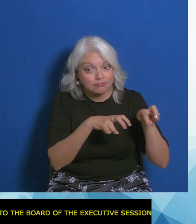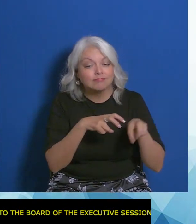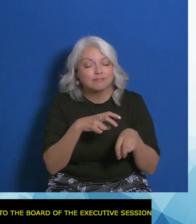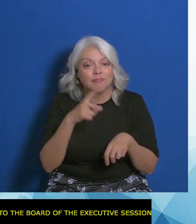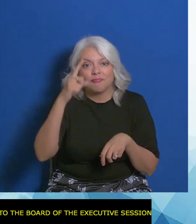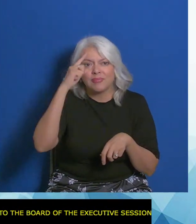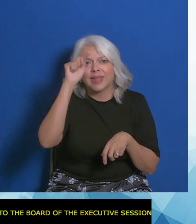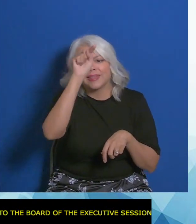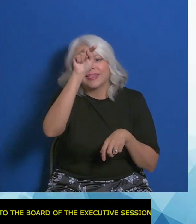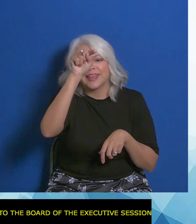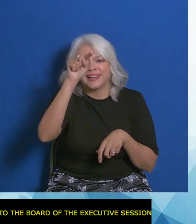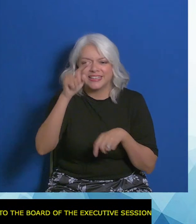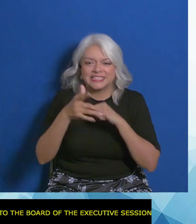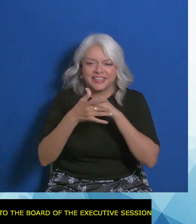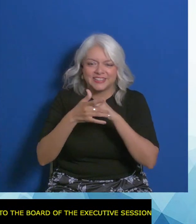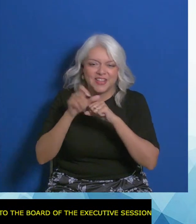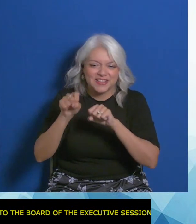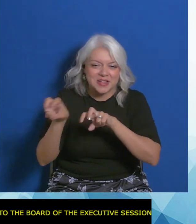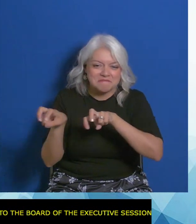can Okay. handle. I think they can do it.